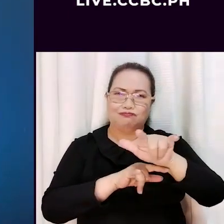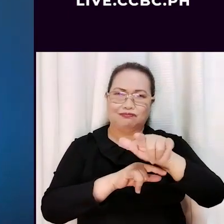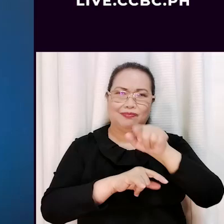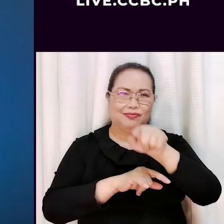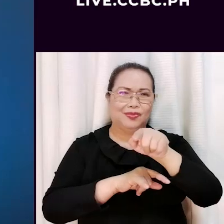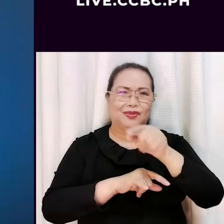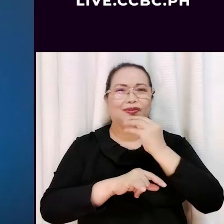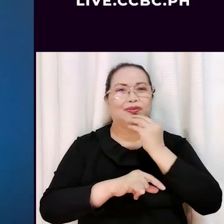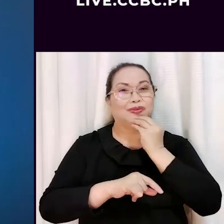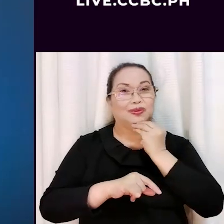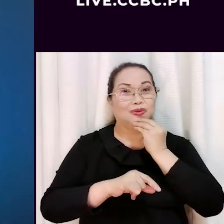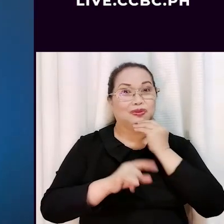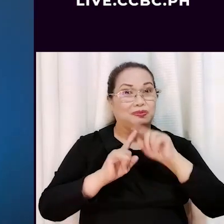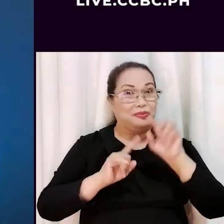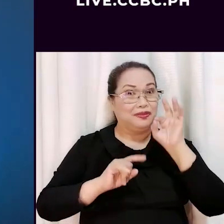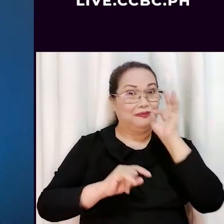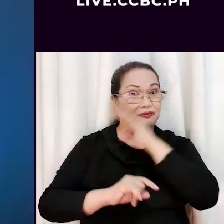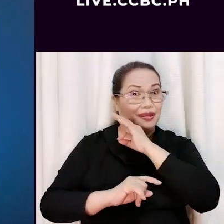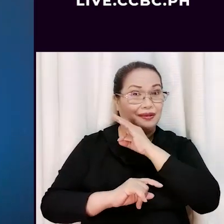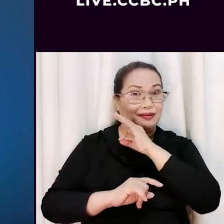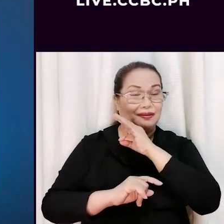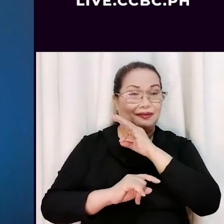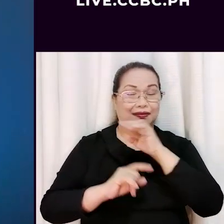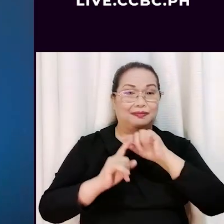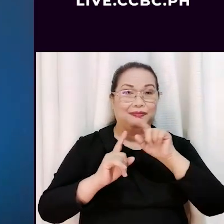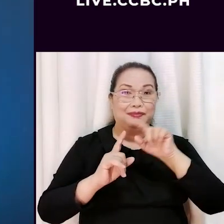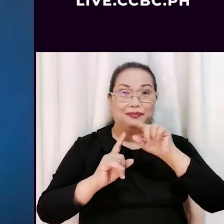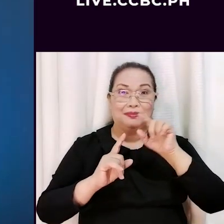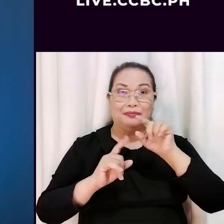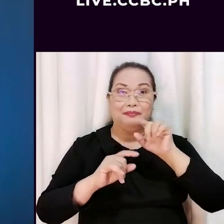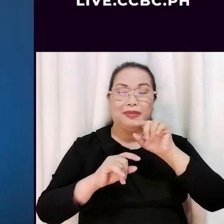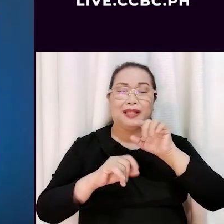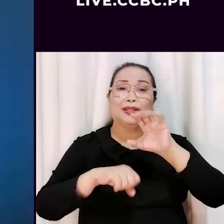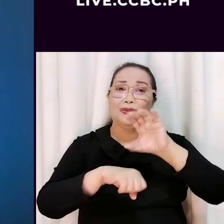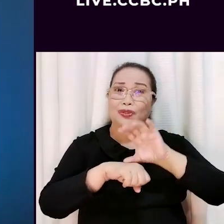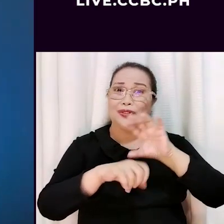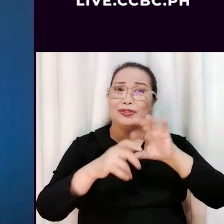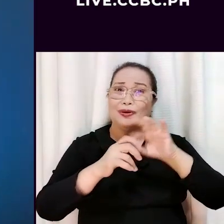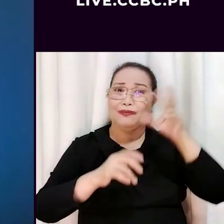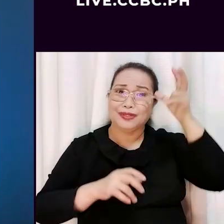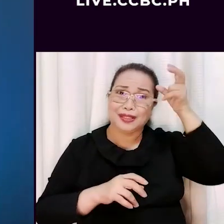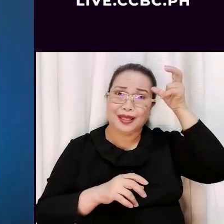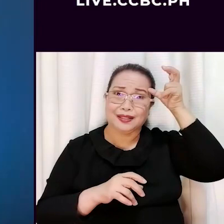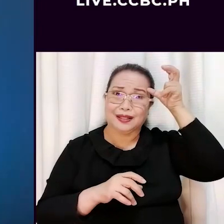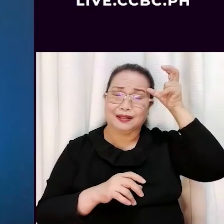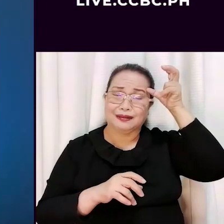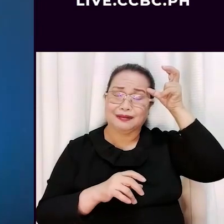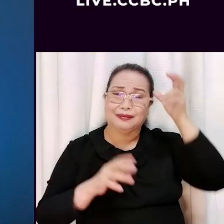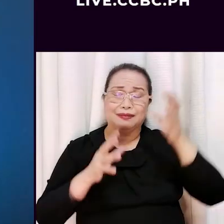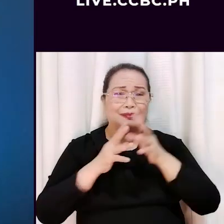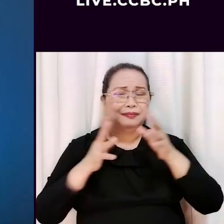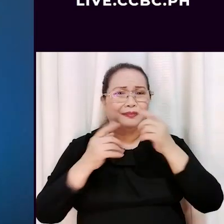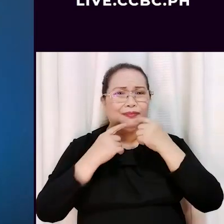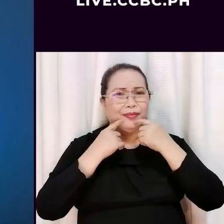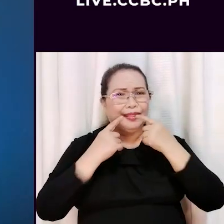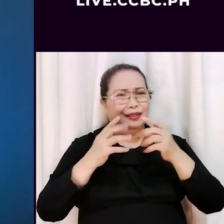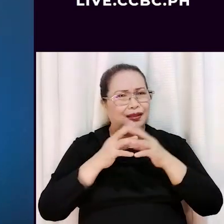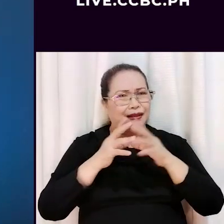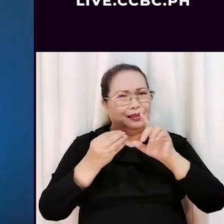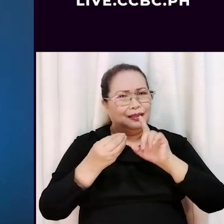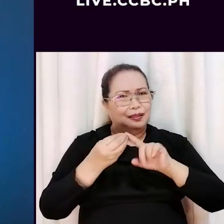Jews and are not, but are a synagogue of Satan." Now, there's much to be said here, but